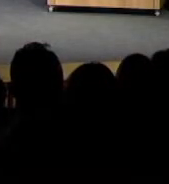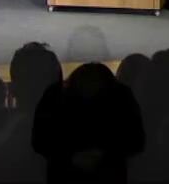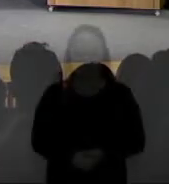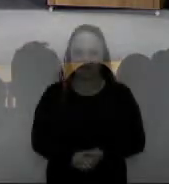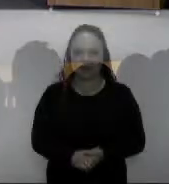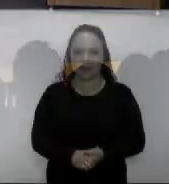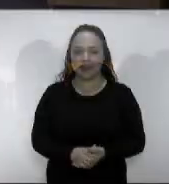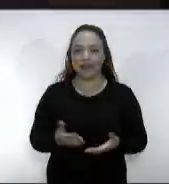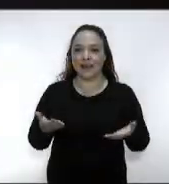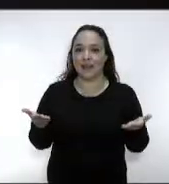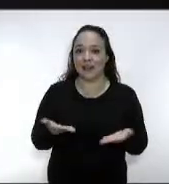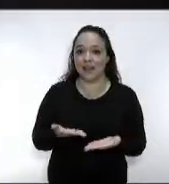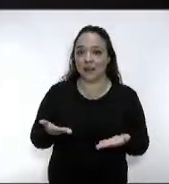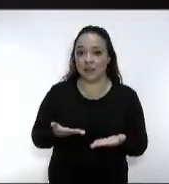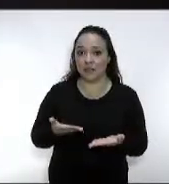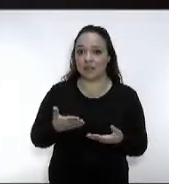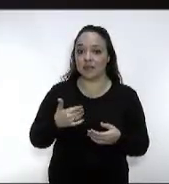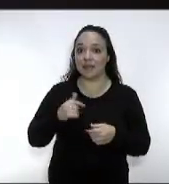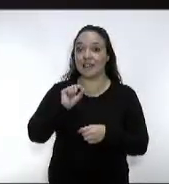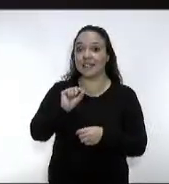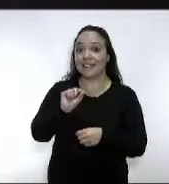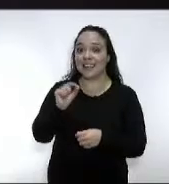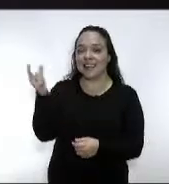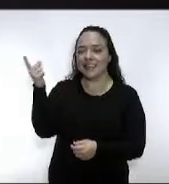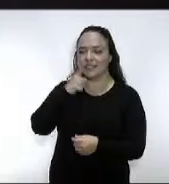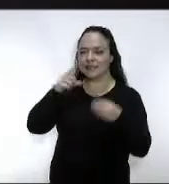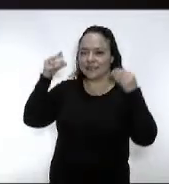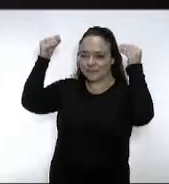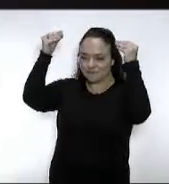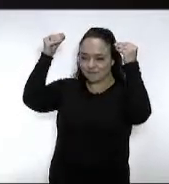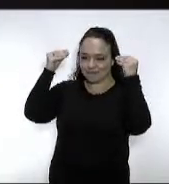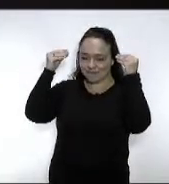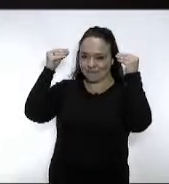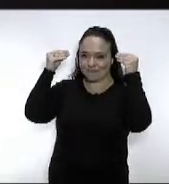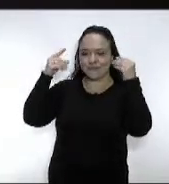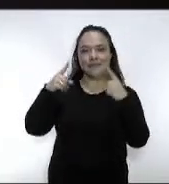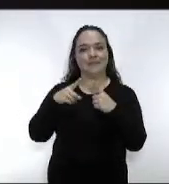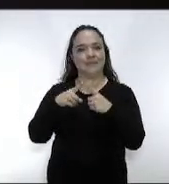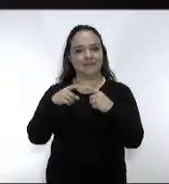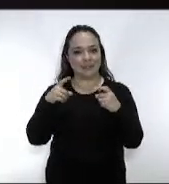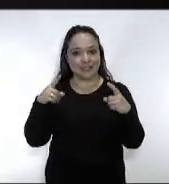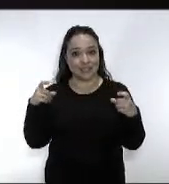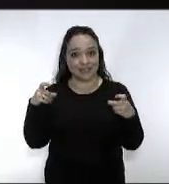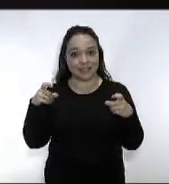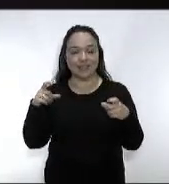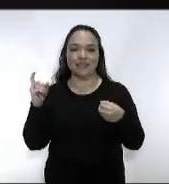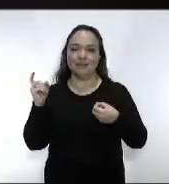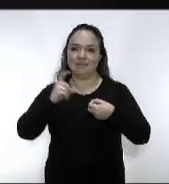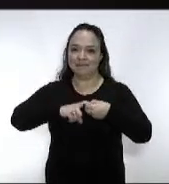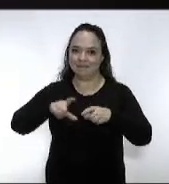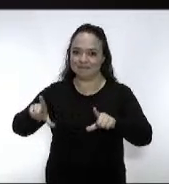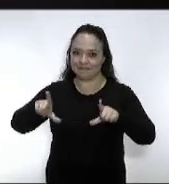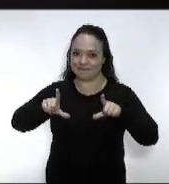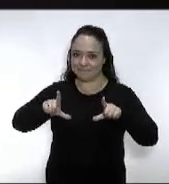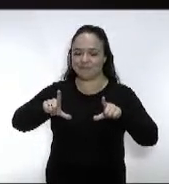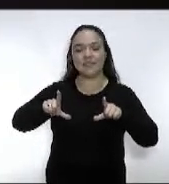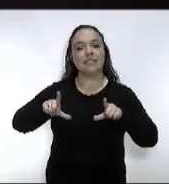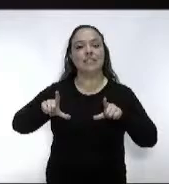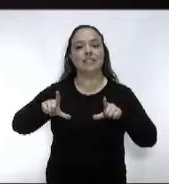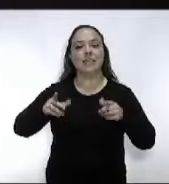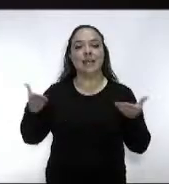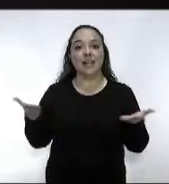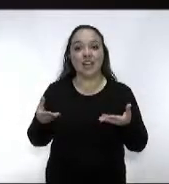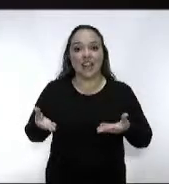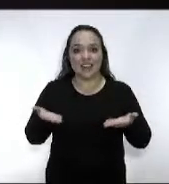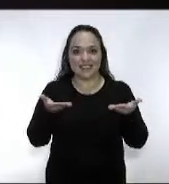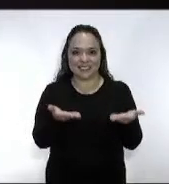And now the so-awaited moment has come, receiving the degree of Associate of Science of the